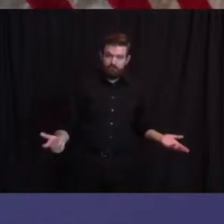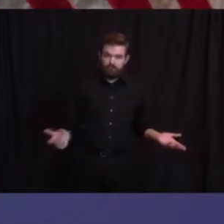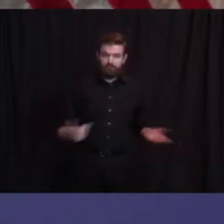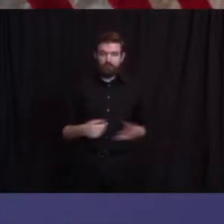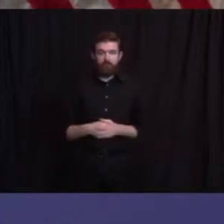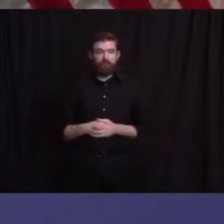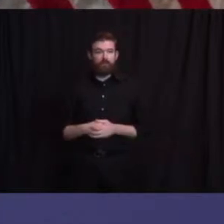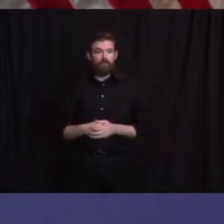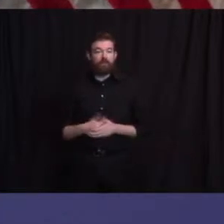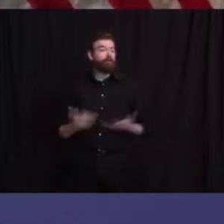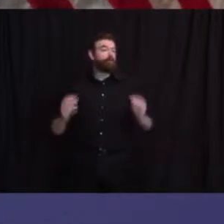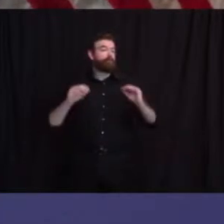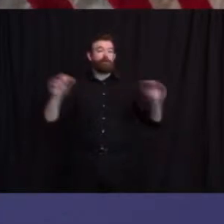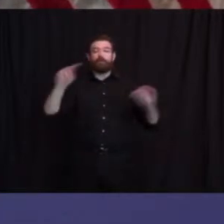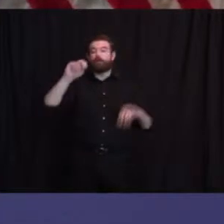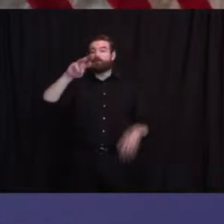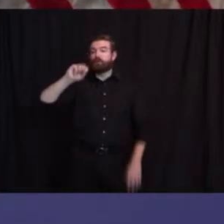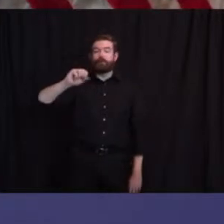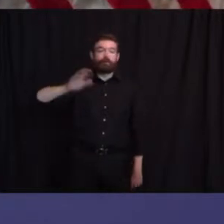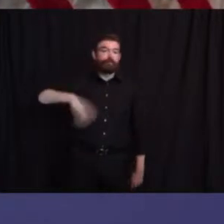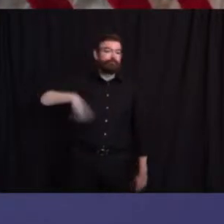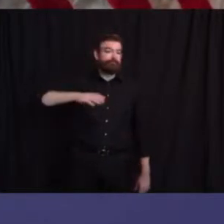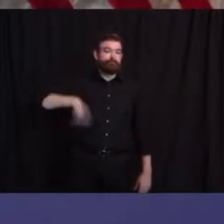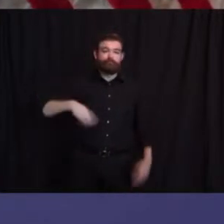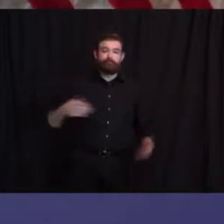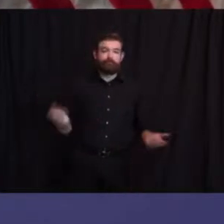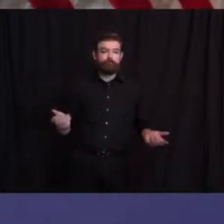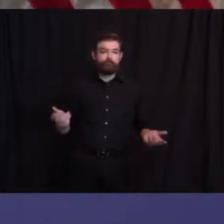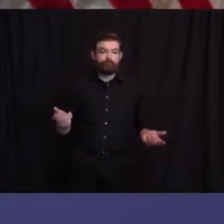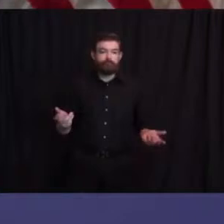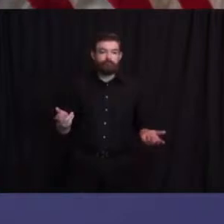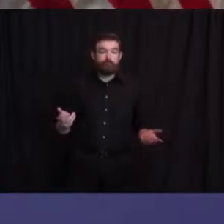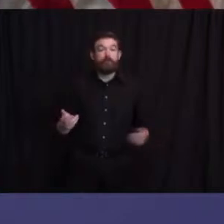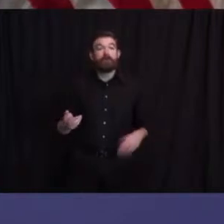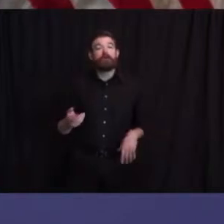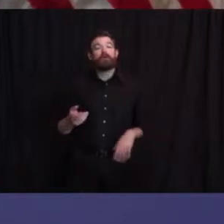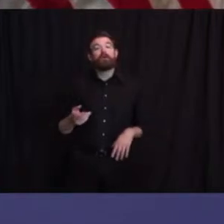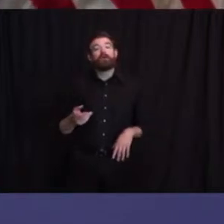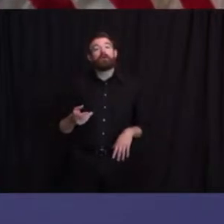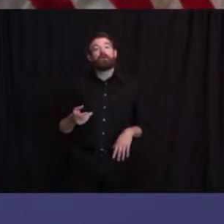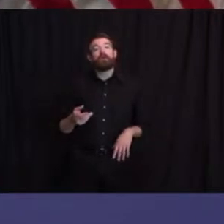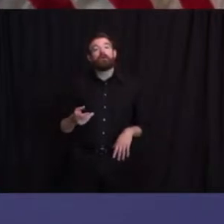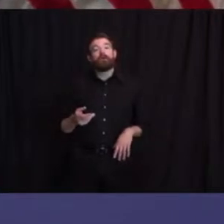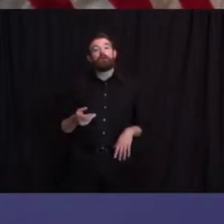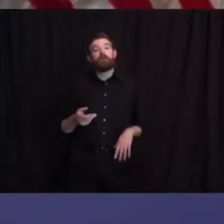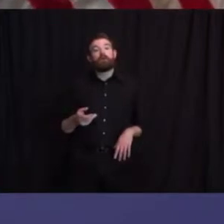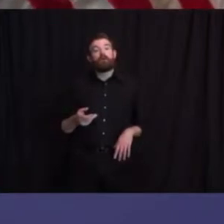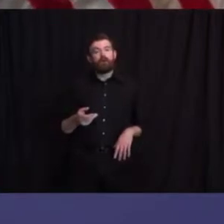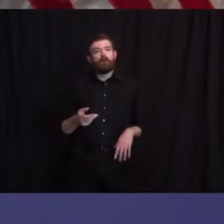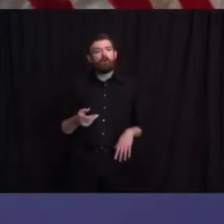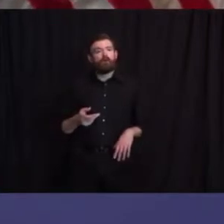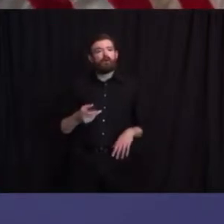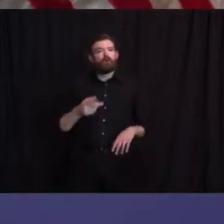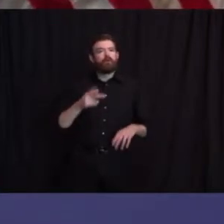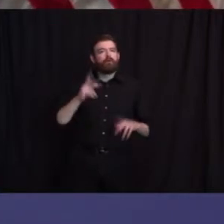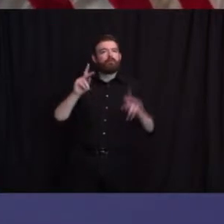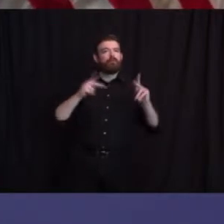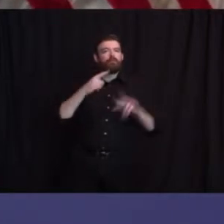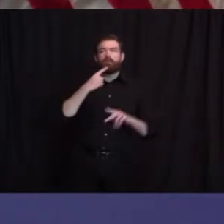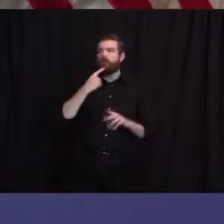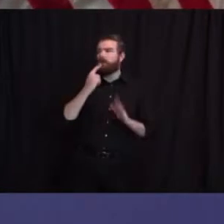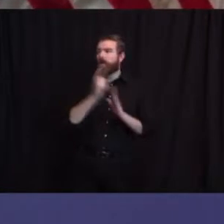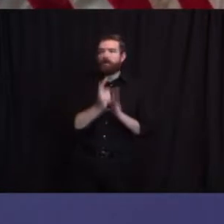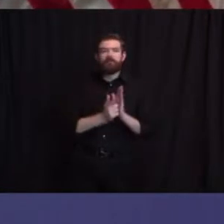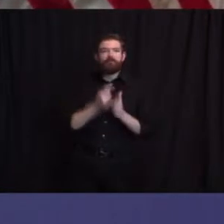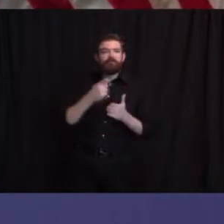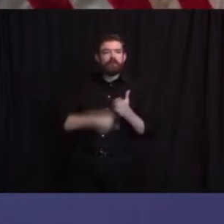that. And you asked about rental back. I think. Yeah, people say legal and late fees have been tacked on. Is there anything they? I think we did.